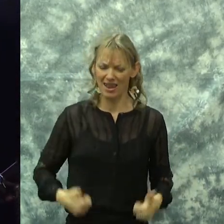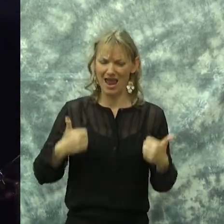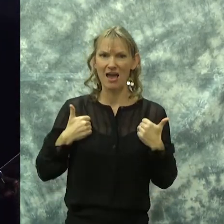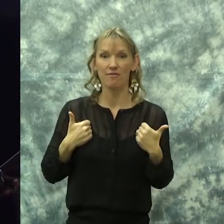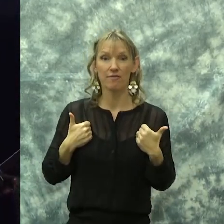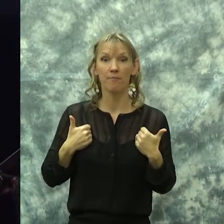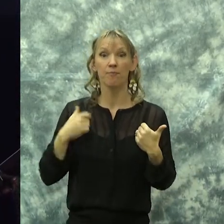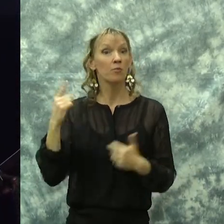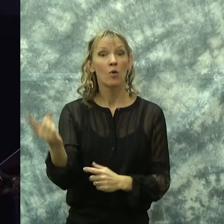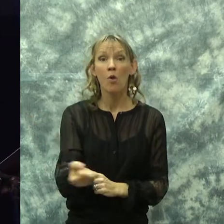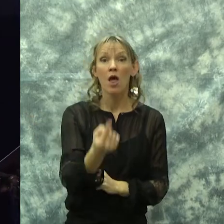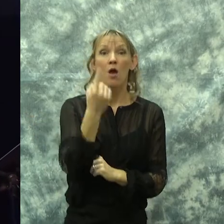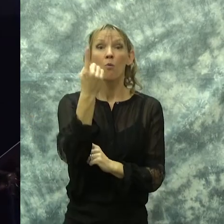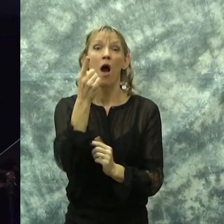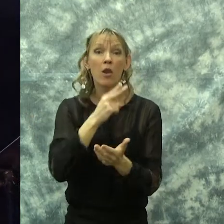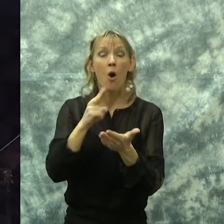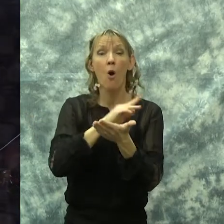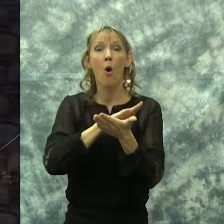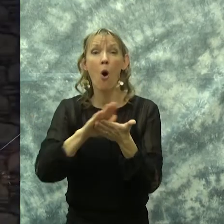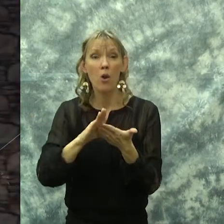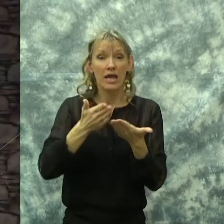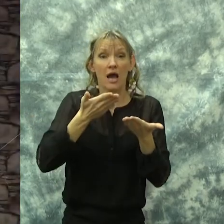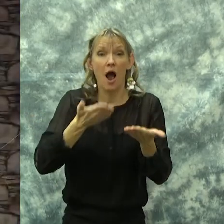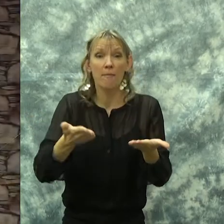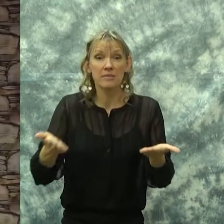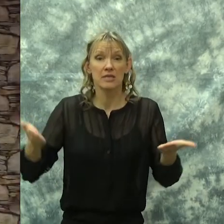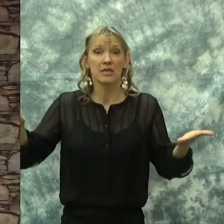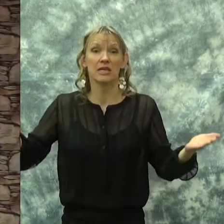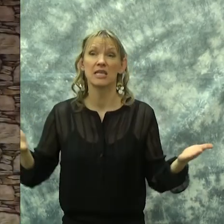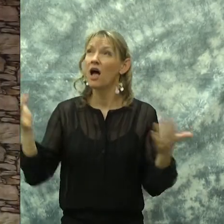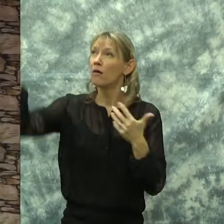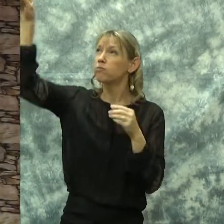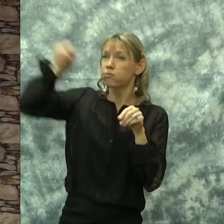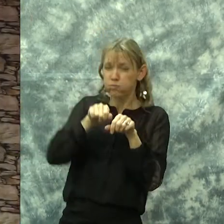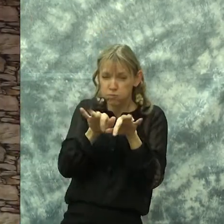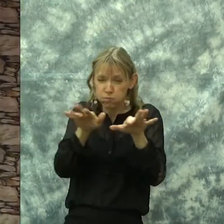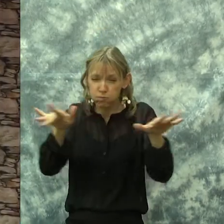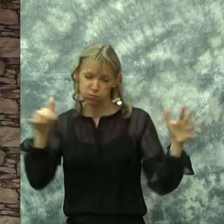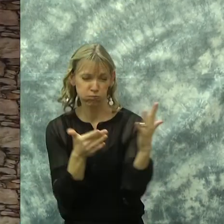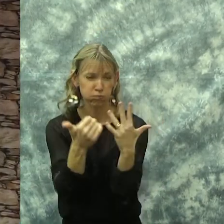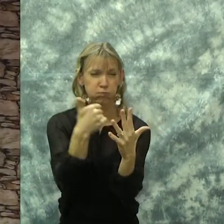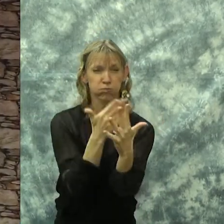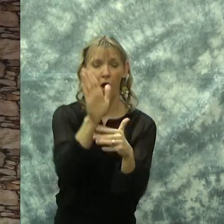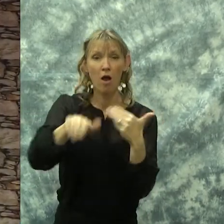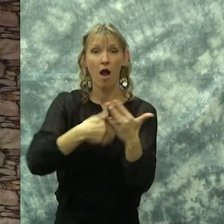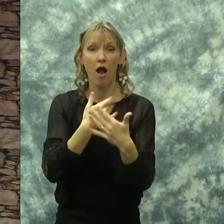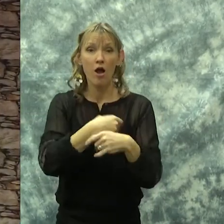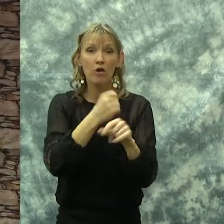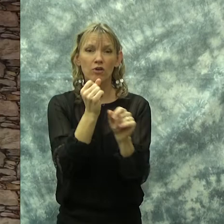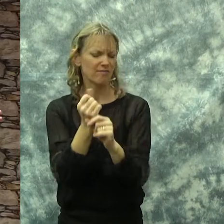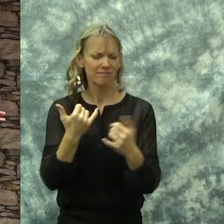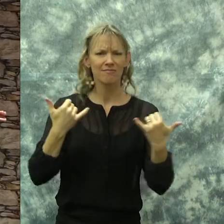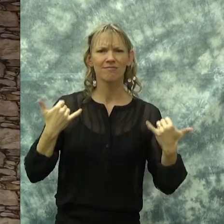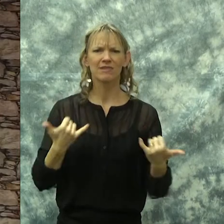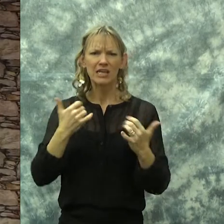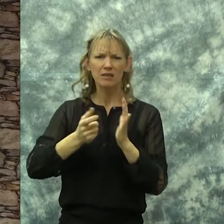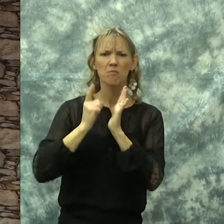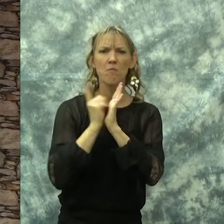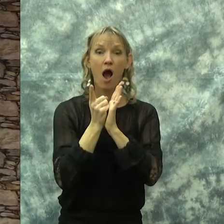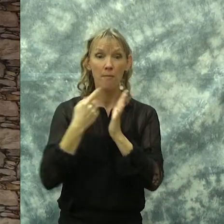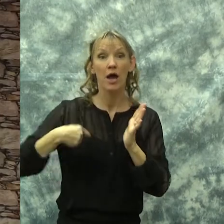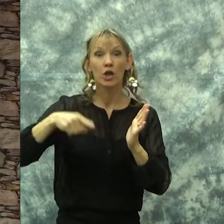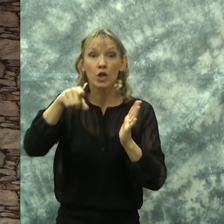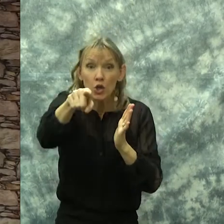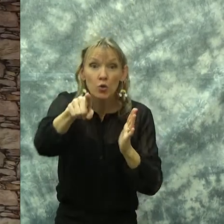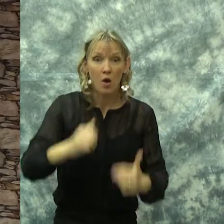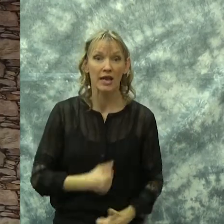One life, there is only one holy substance moving in and throughout creation. Right here in this very